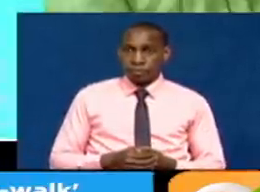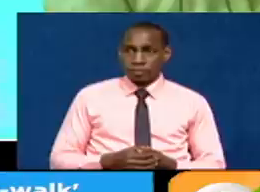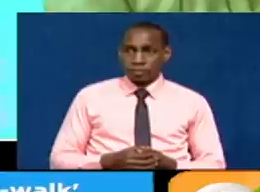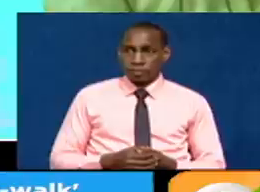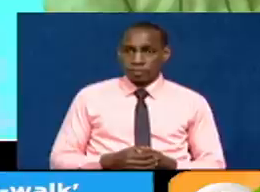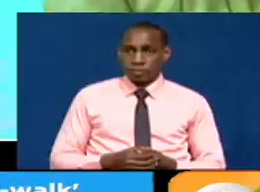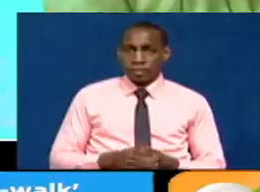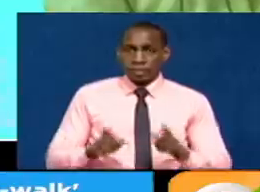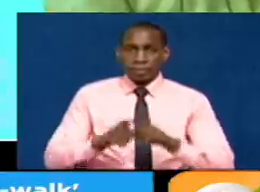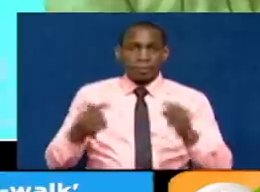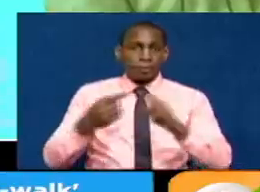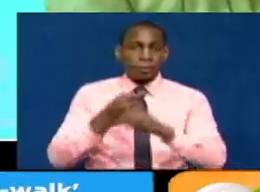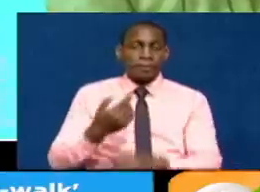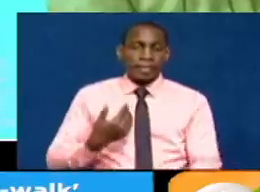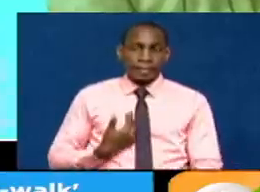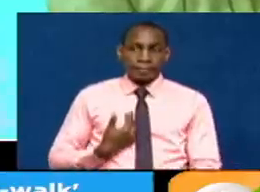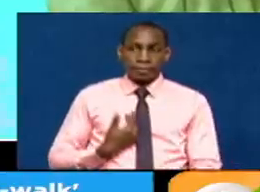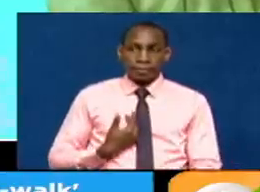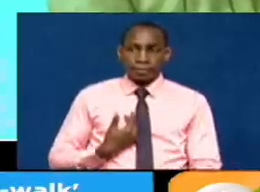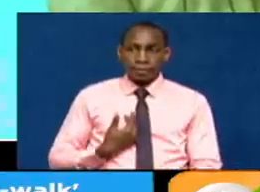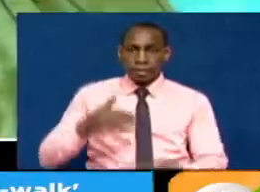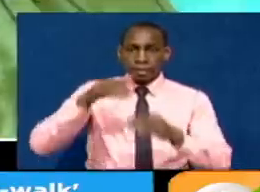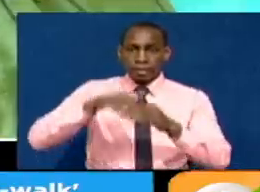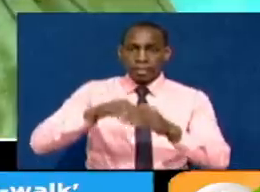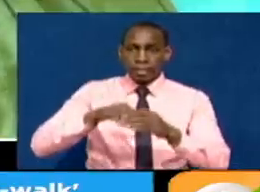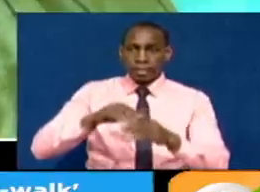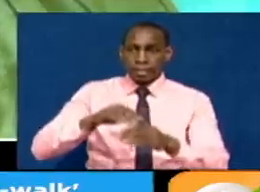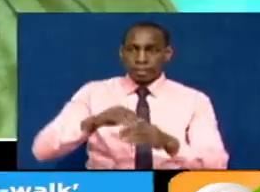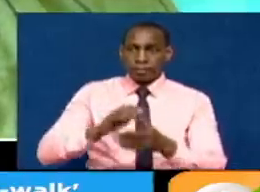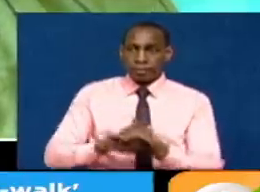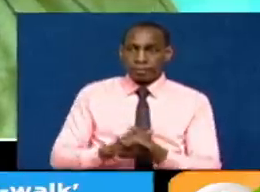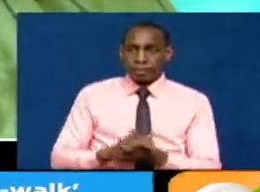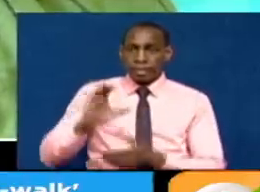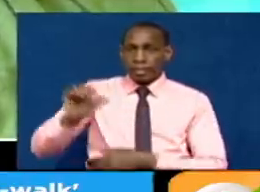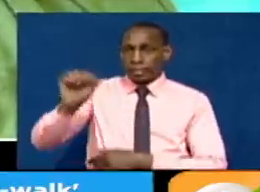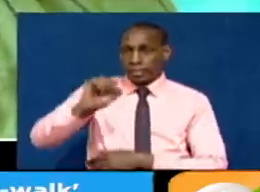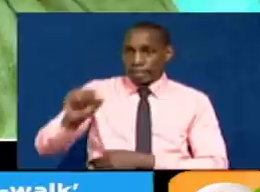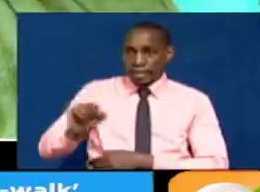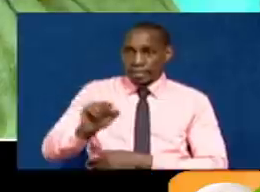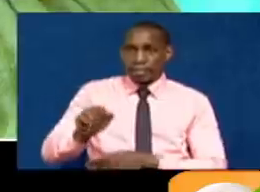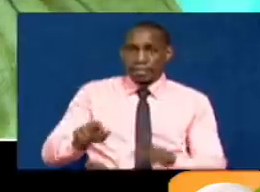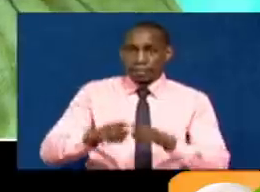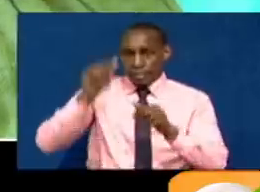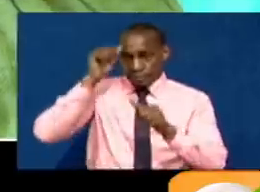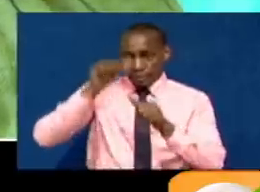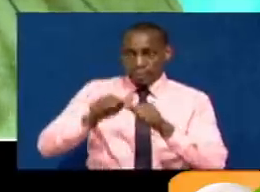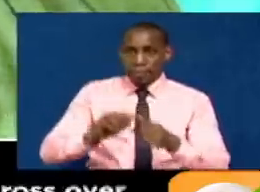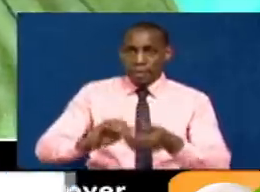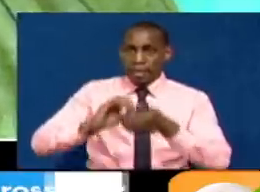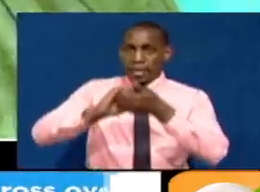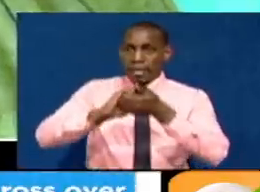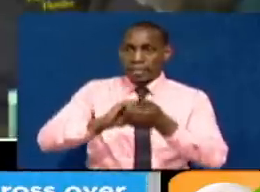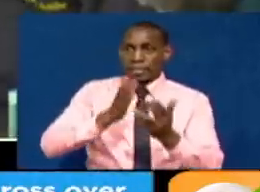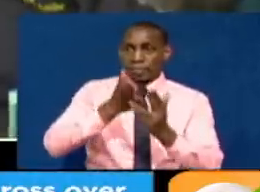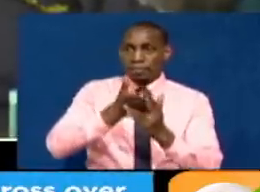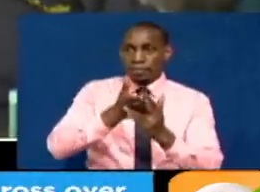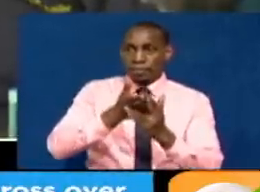She has also had a tiff with the Interior Affairs Principal Secretary. And you remember that handshake